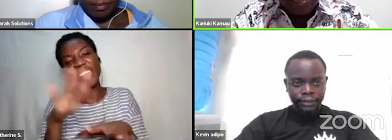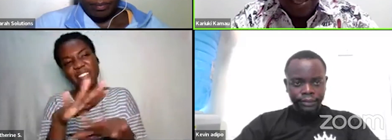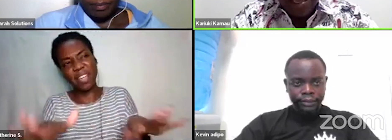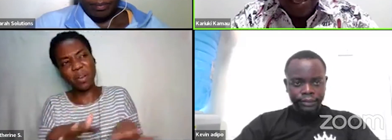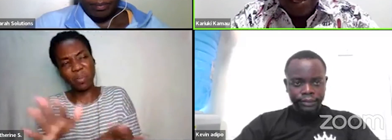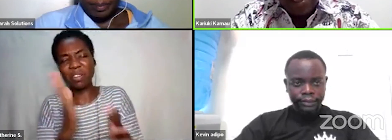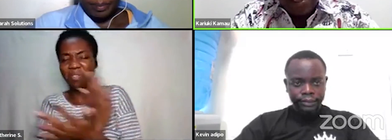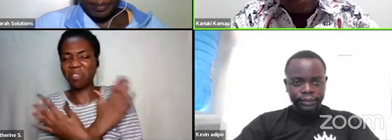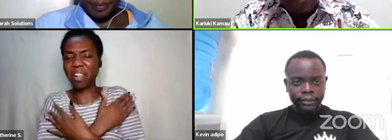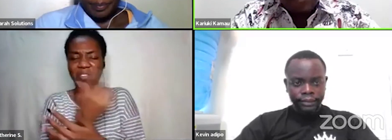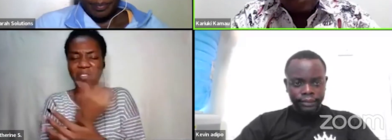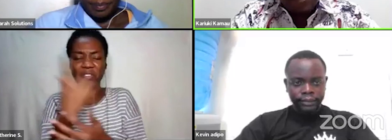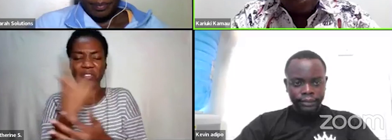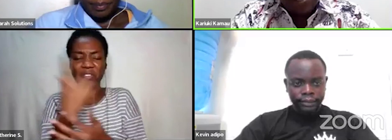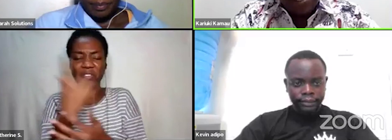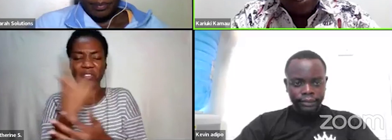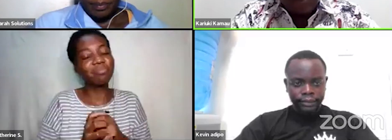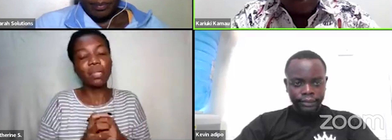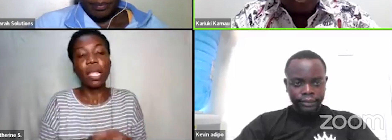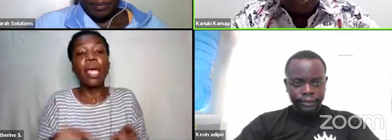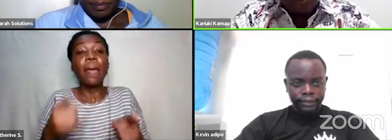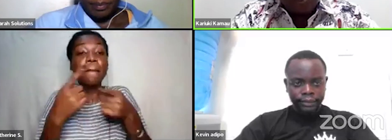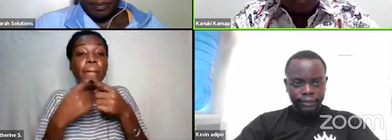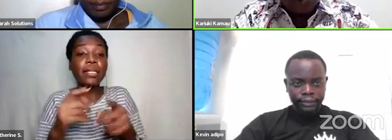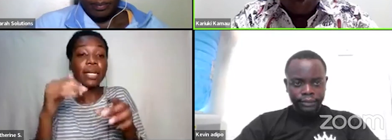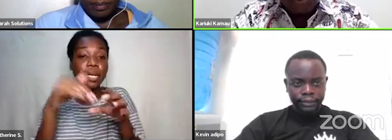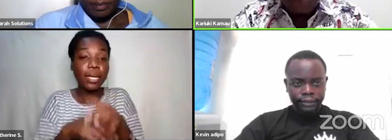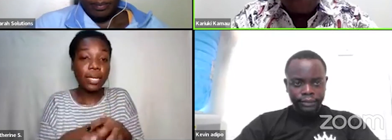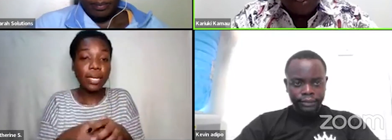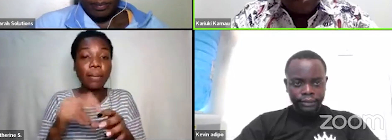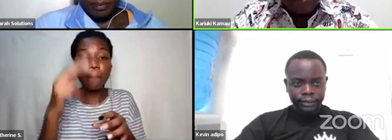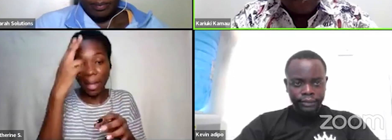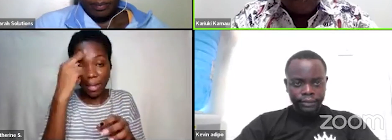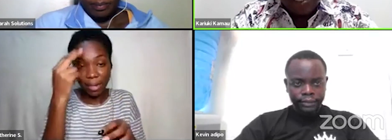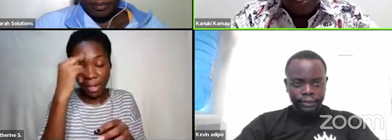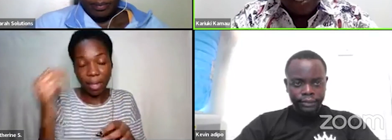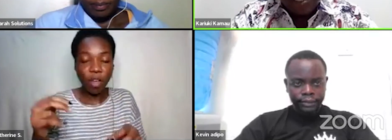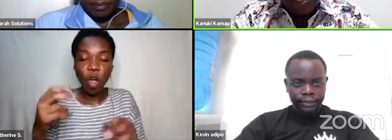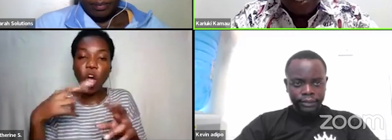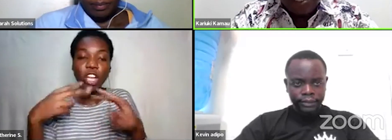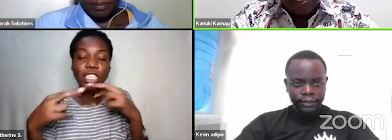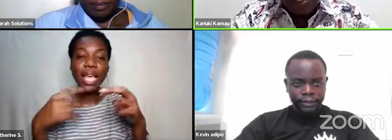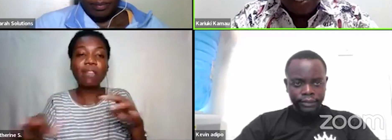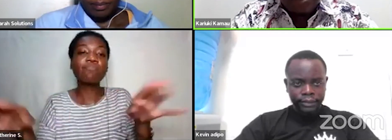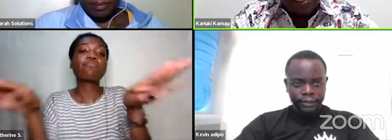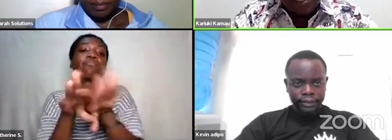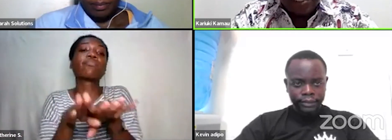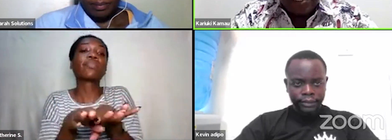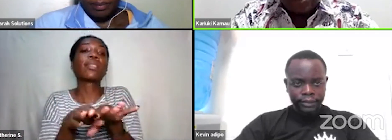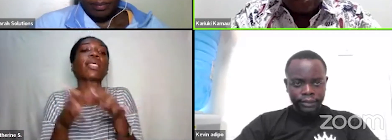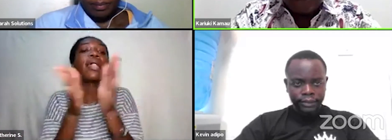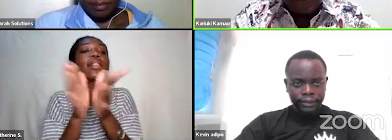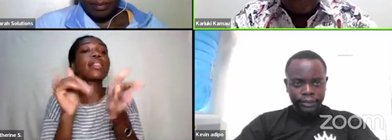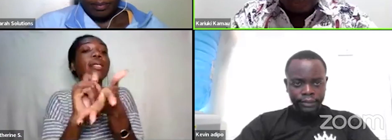business. In Masai Mara, our hotel was closed when the safari company went